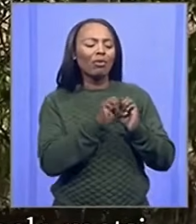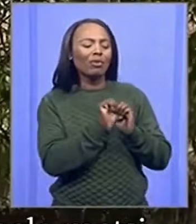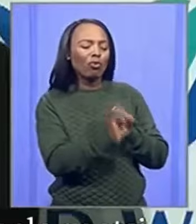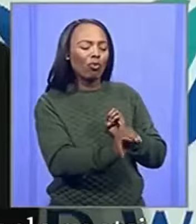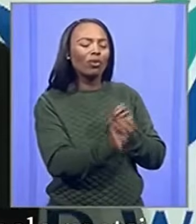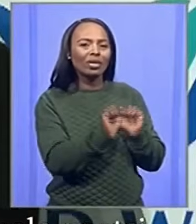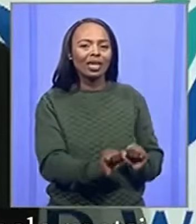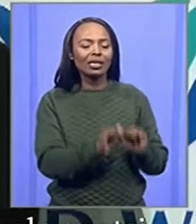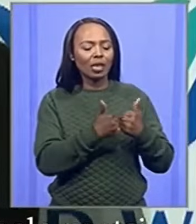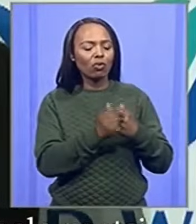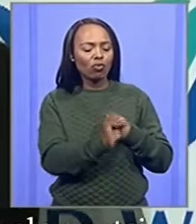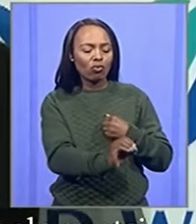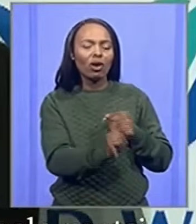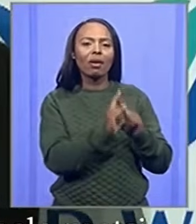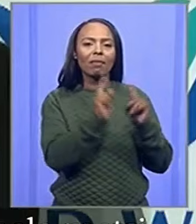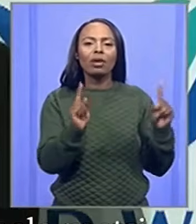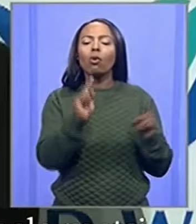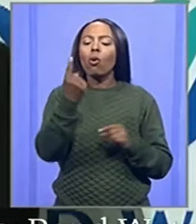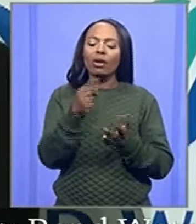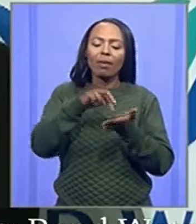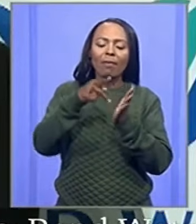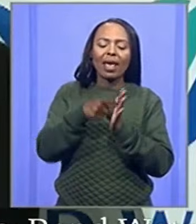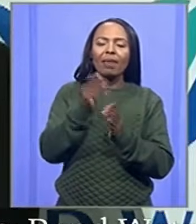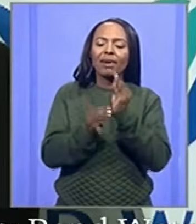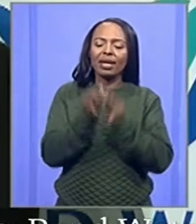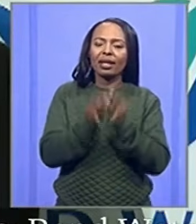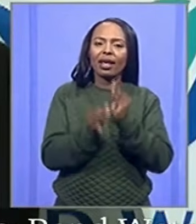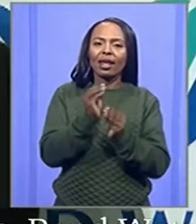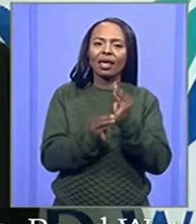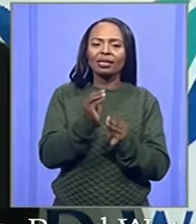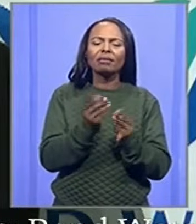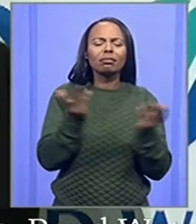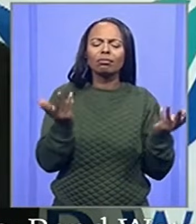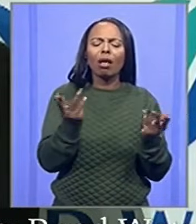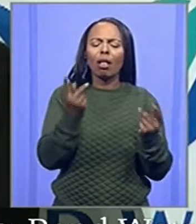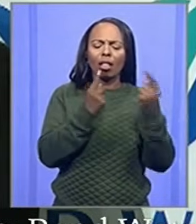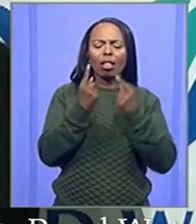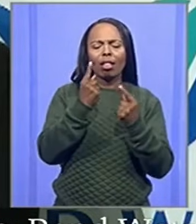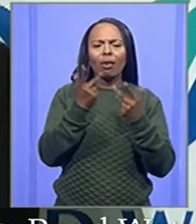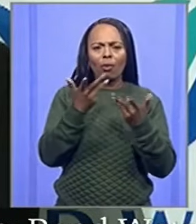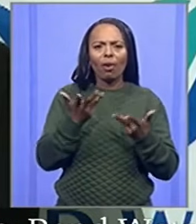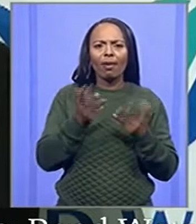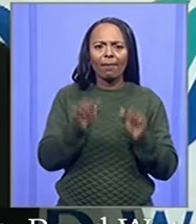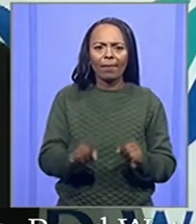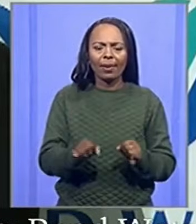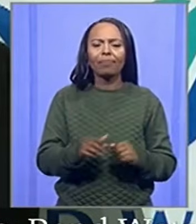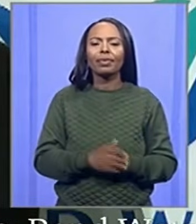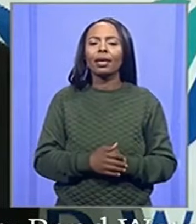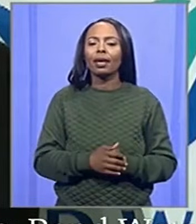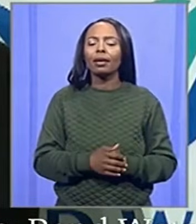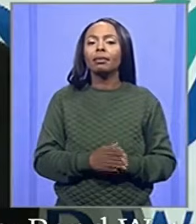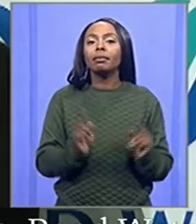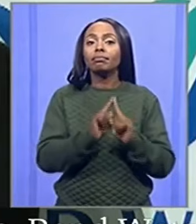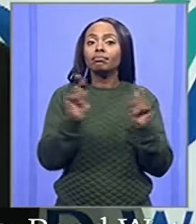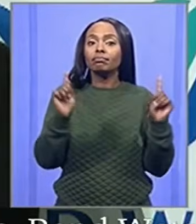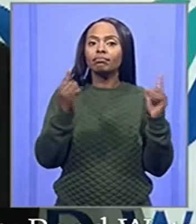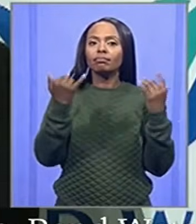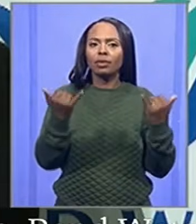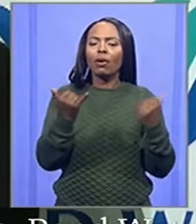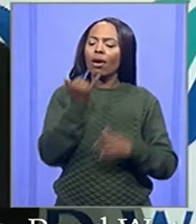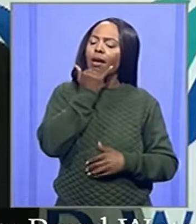challenges are as a result of planned maintenance, which is welcome, and indeed we